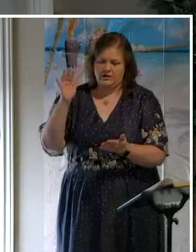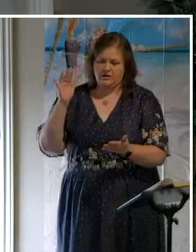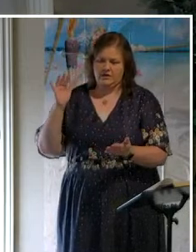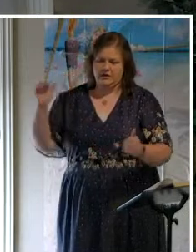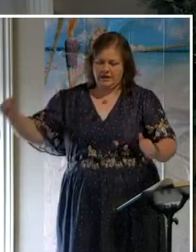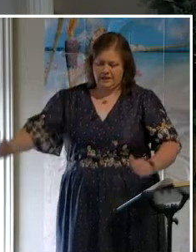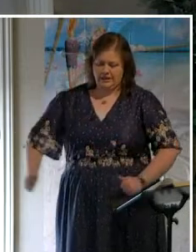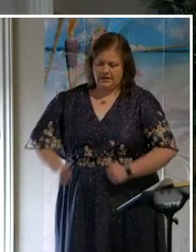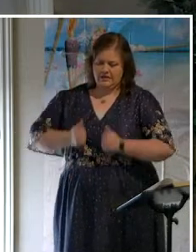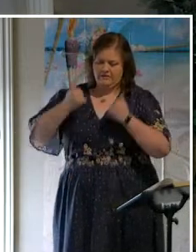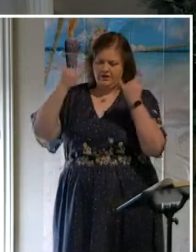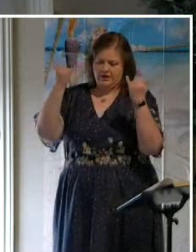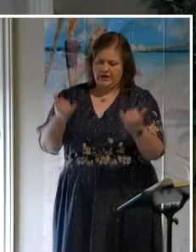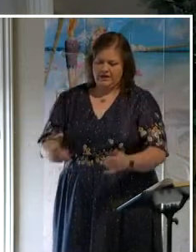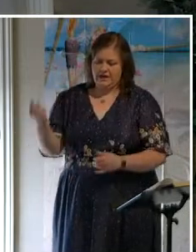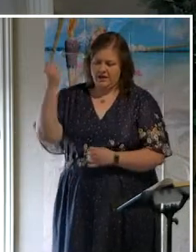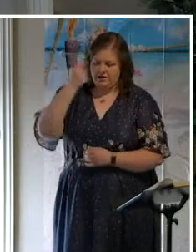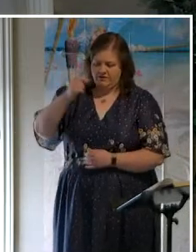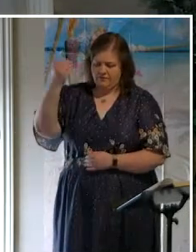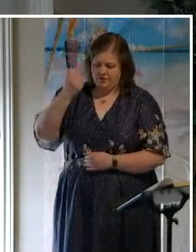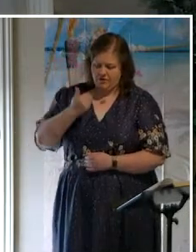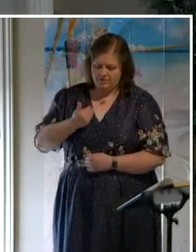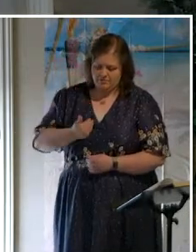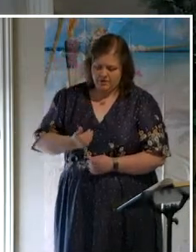is living now for me.